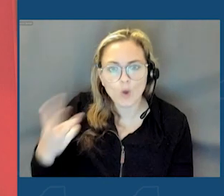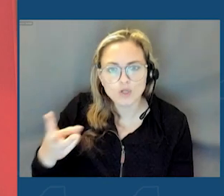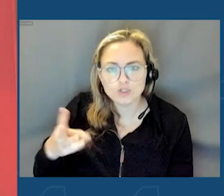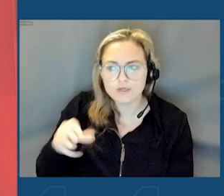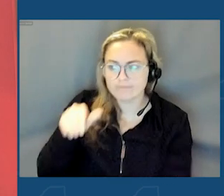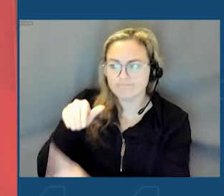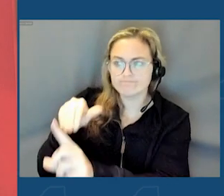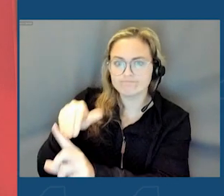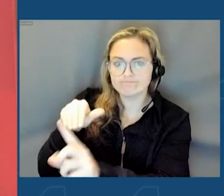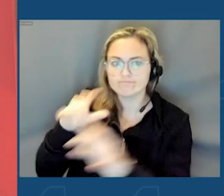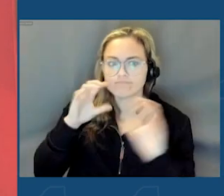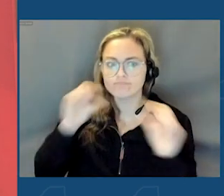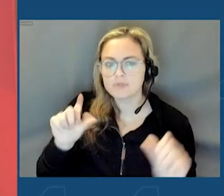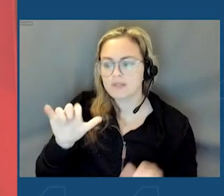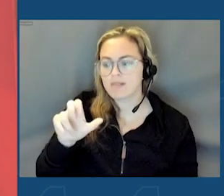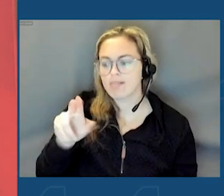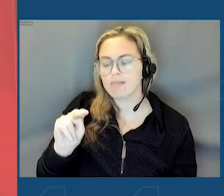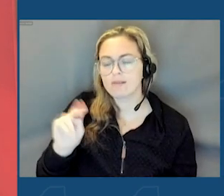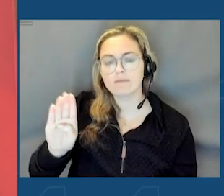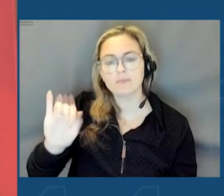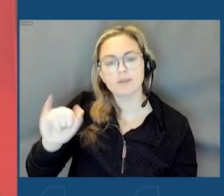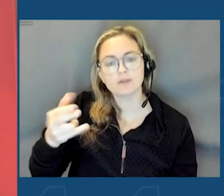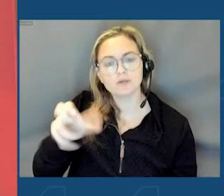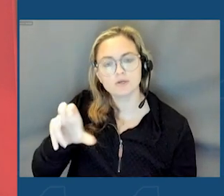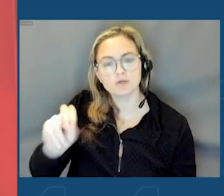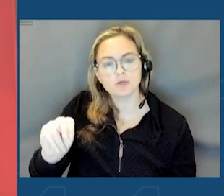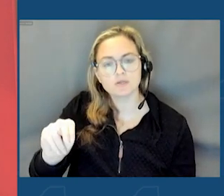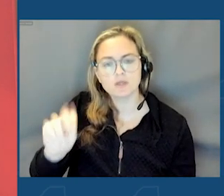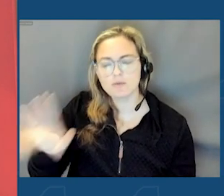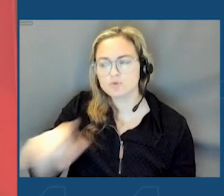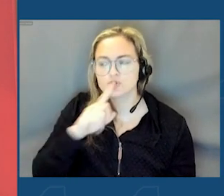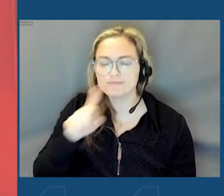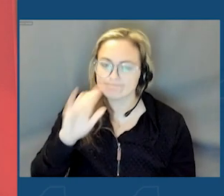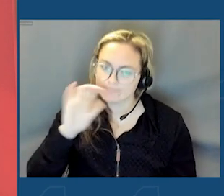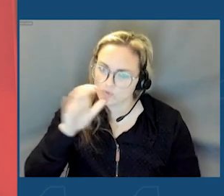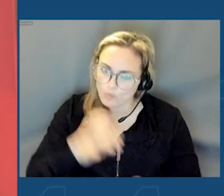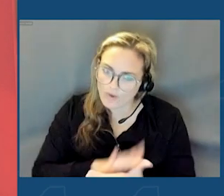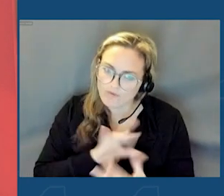President Lyndon Johnson at the time, and certainly I'm sure his wife had something to do with it